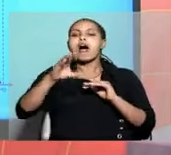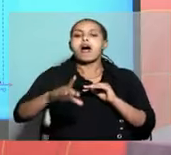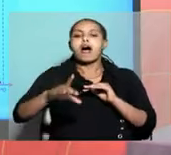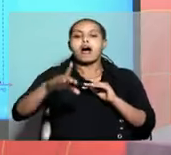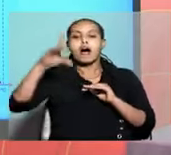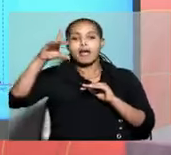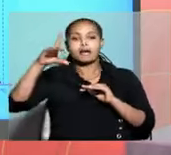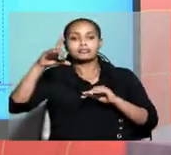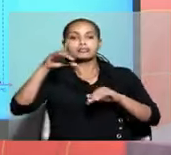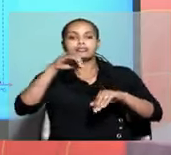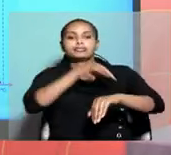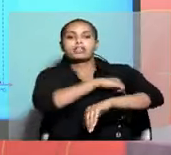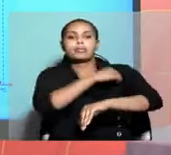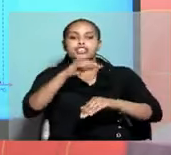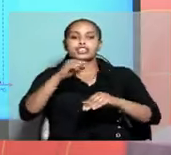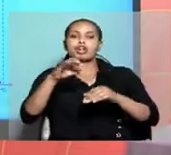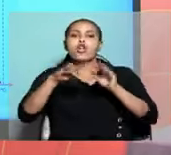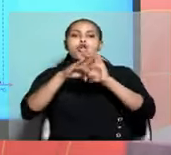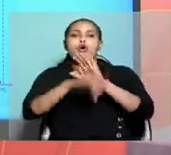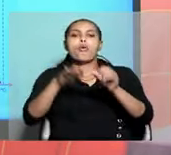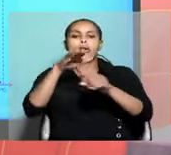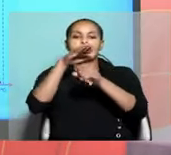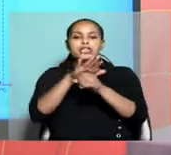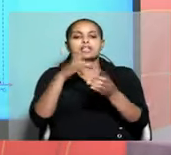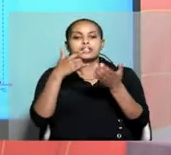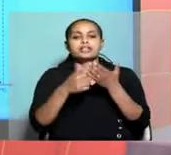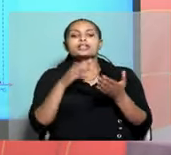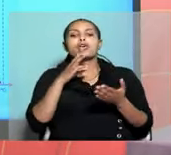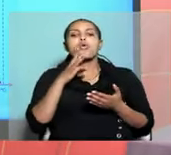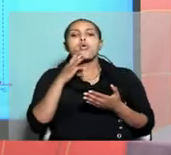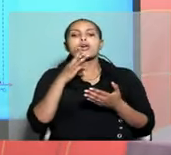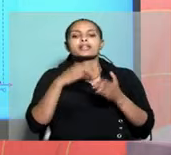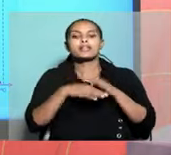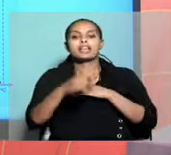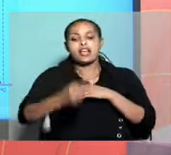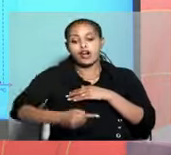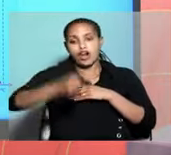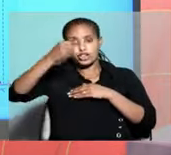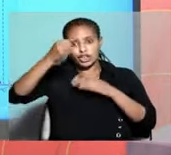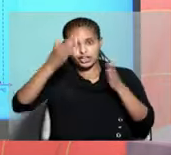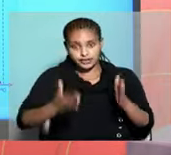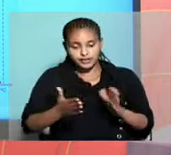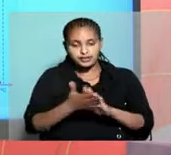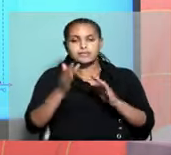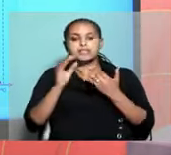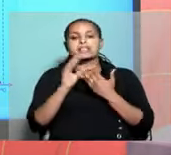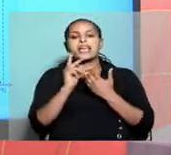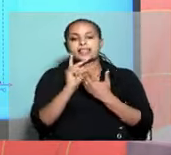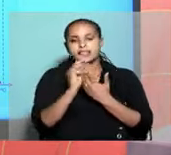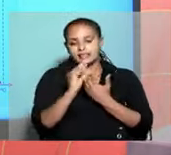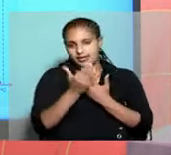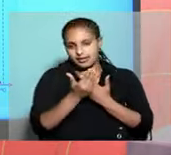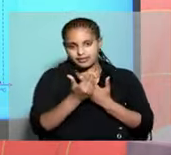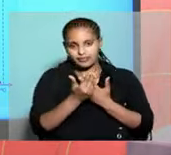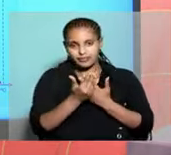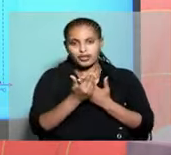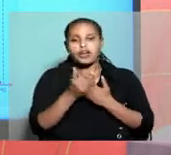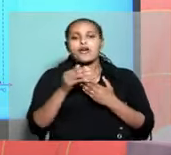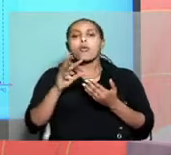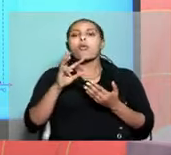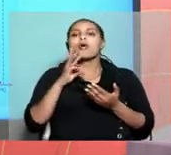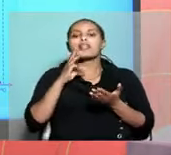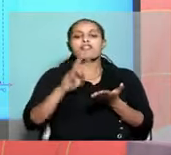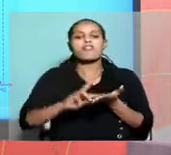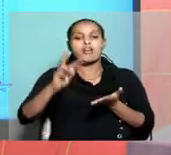and low pressure. This is water in gaseous states, water